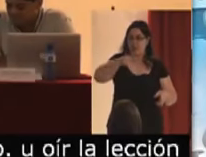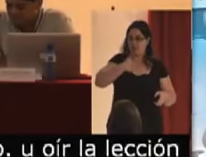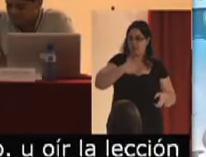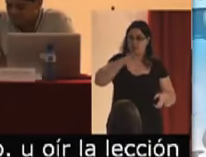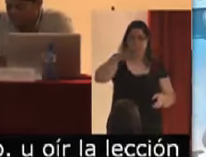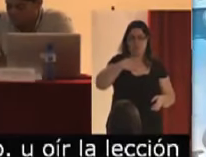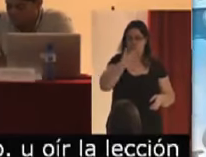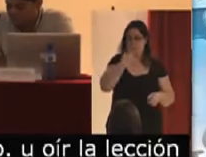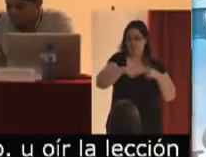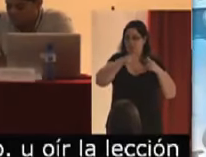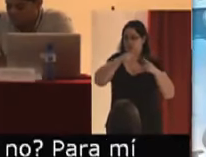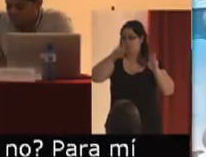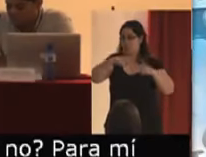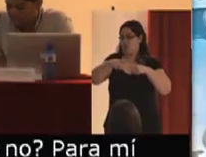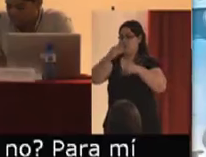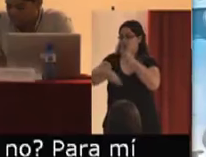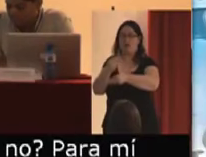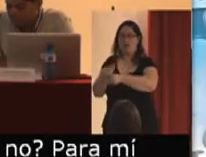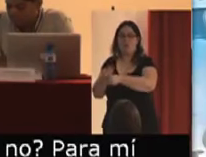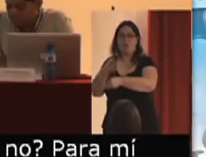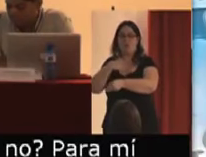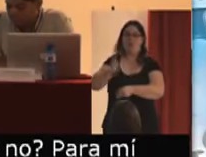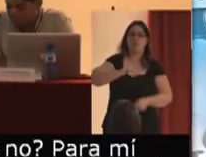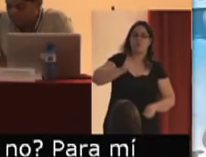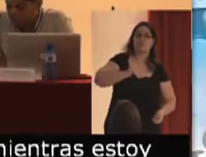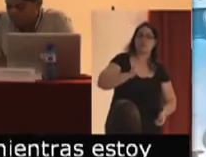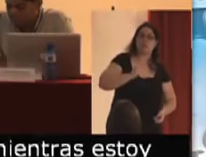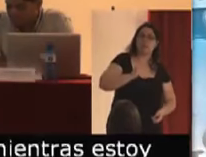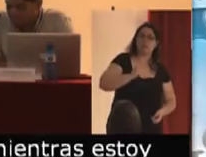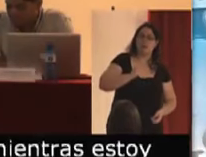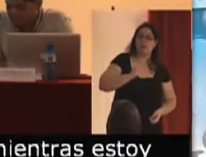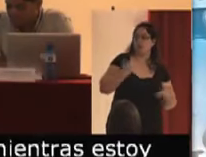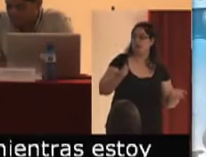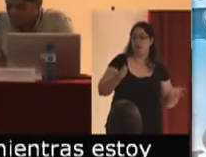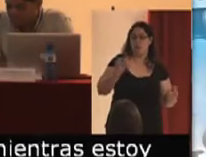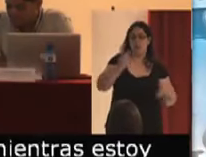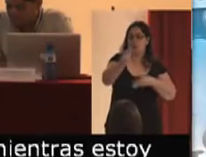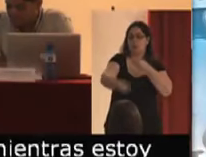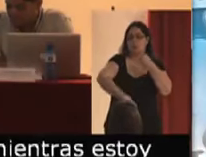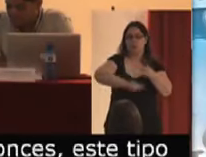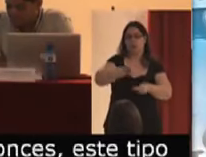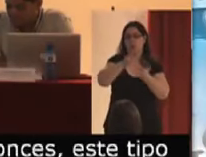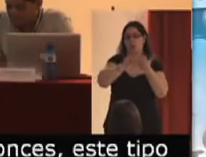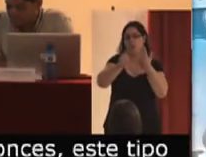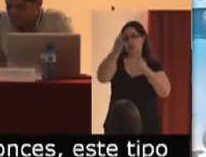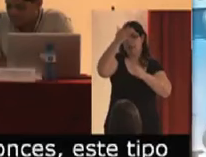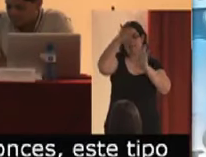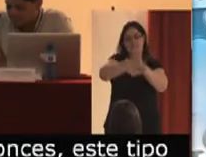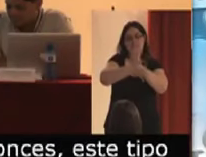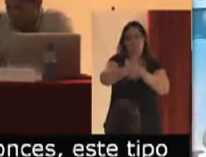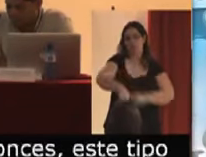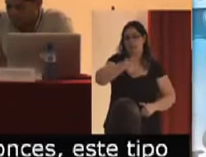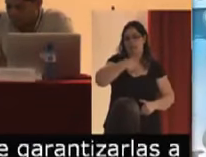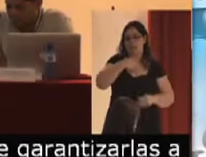follow the class while he's trying to get out of traffic. And this is something that can only